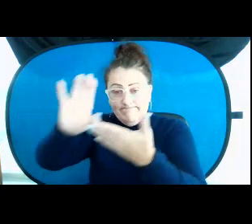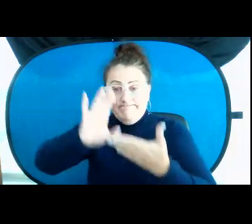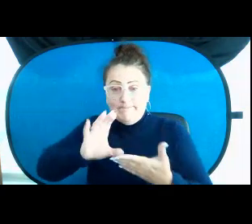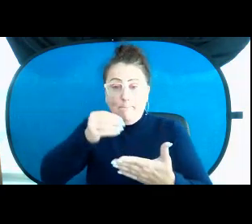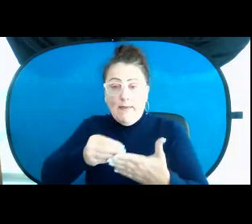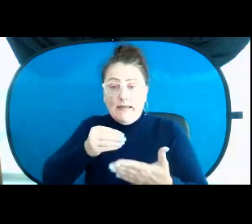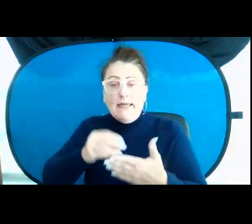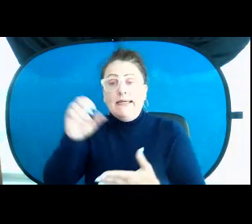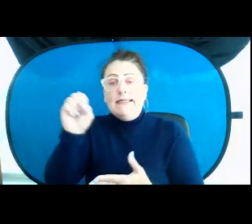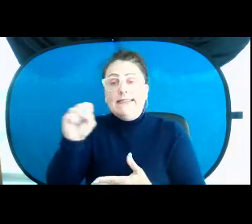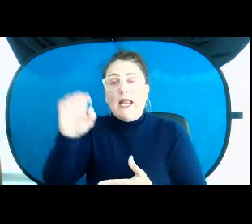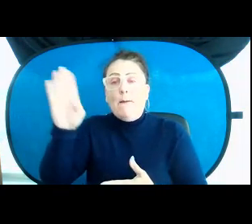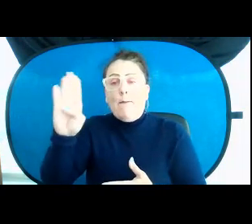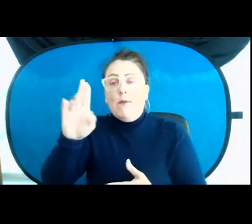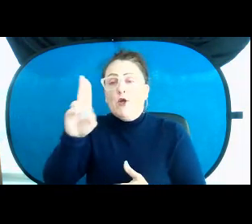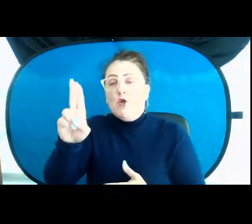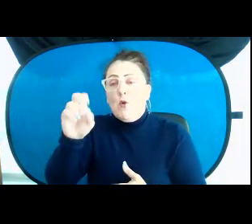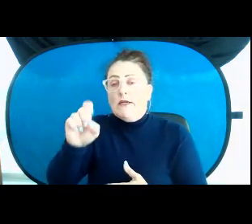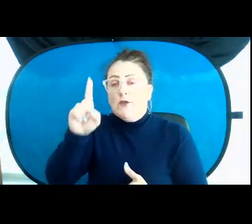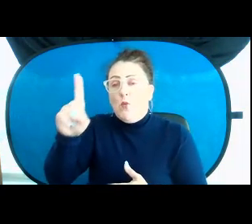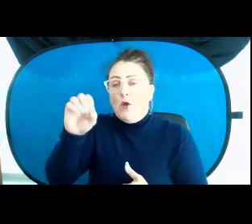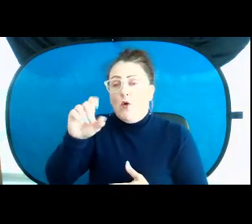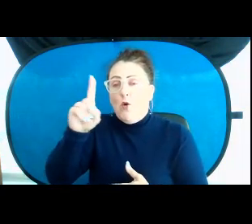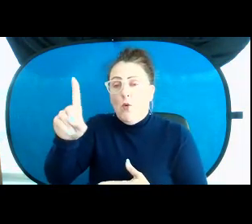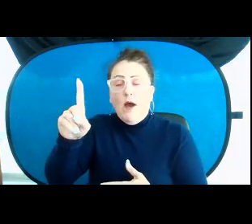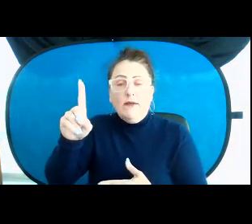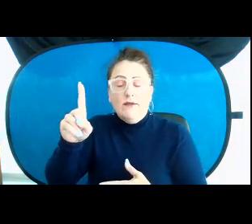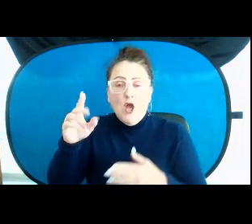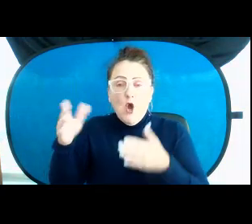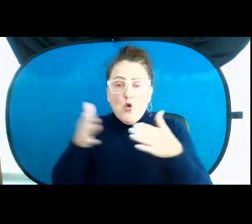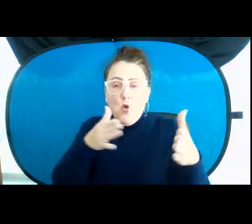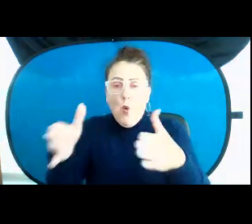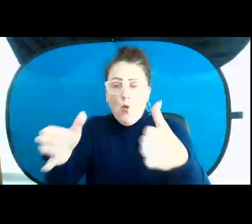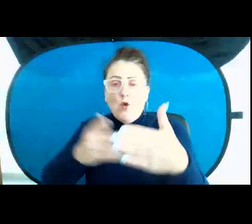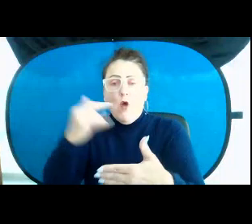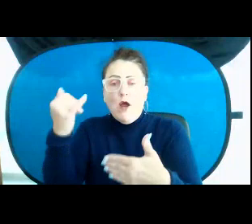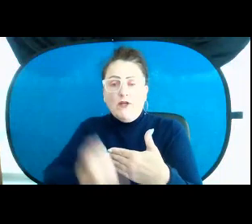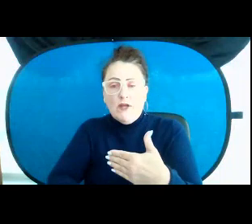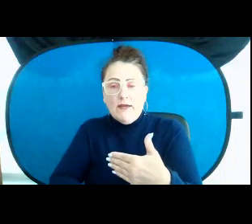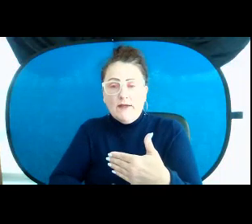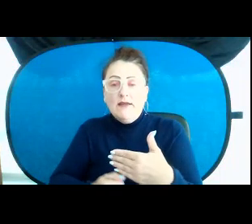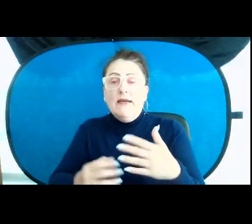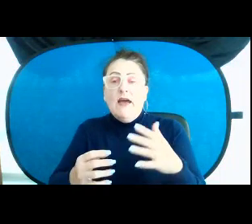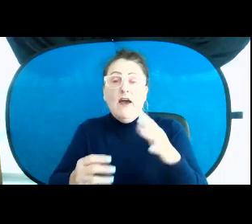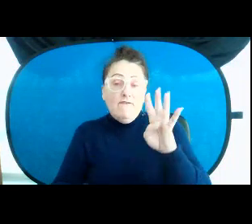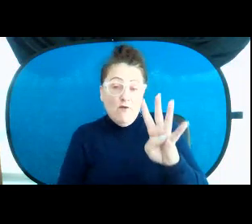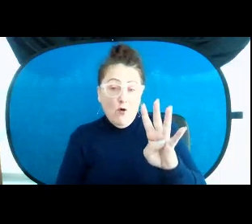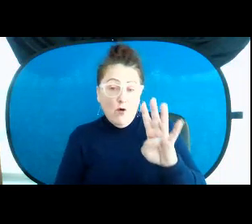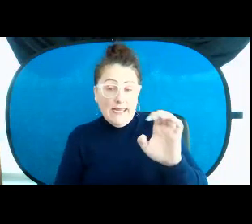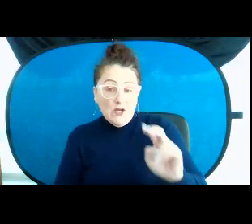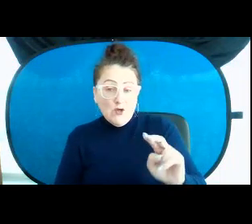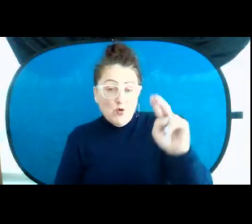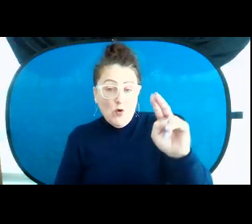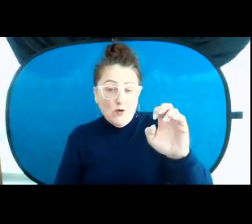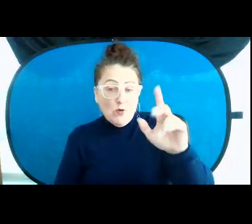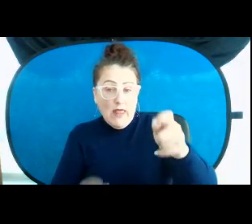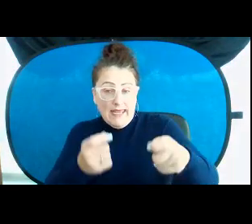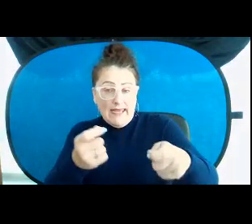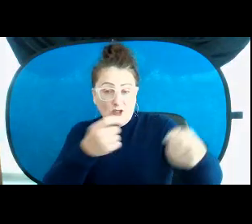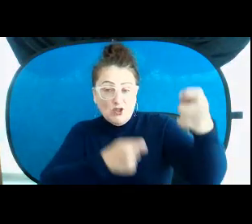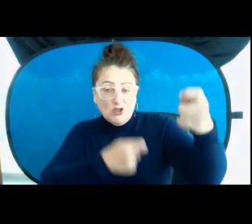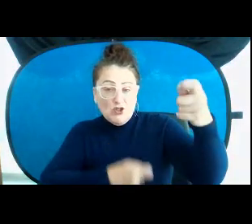Santa Barbara US 101 Multimodal Corridor Project, Segment 4E North Cabrillo Interchange in Santa